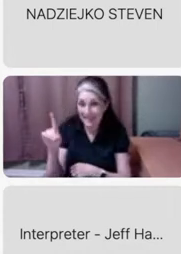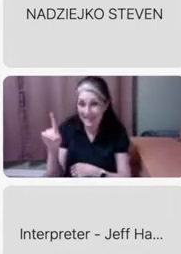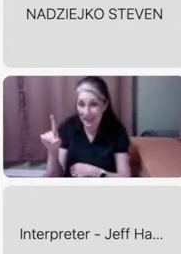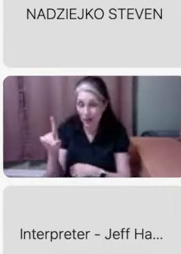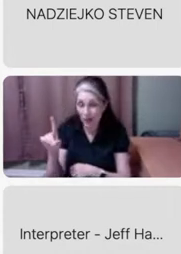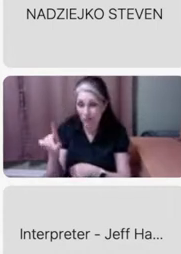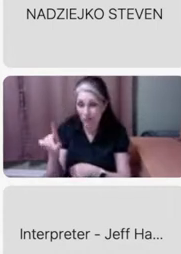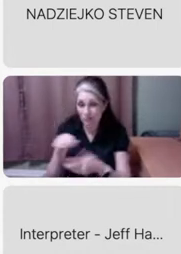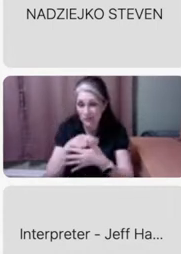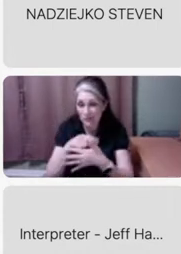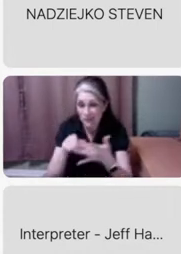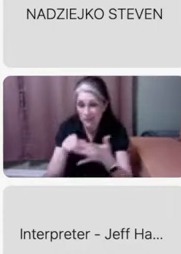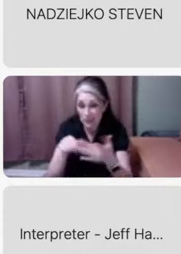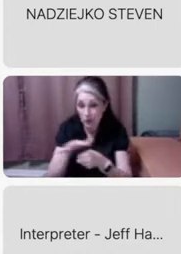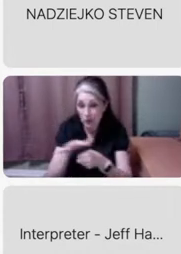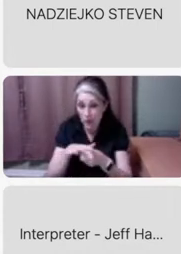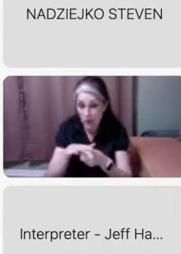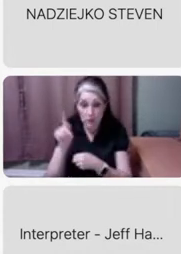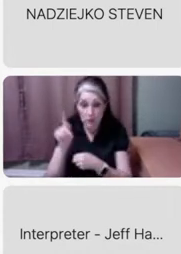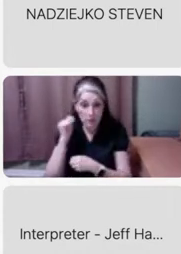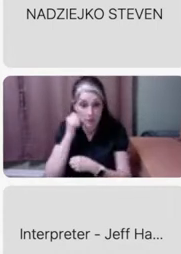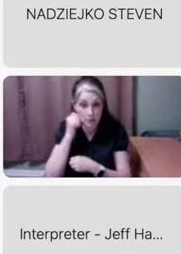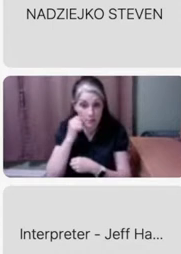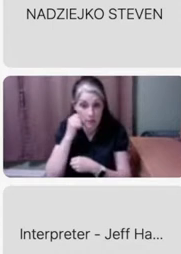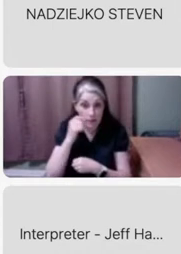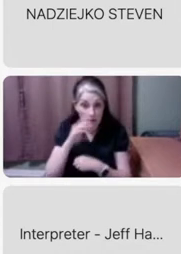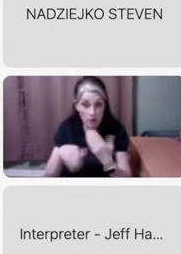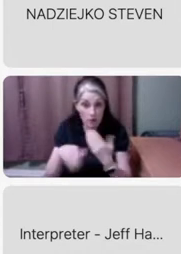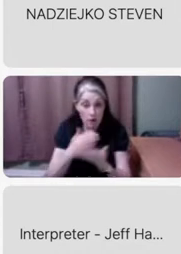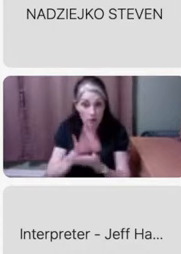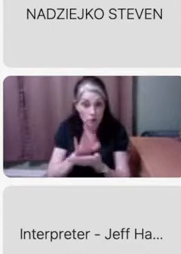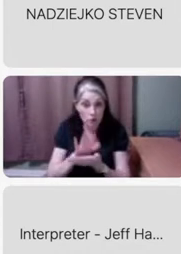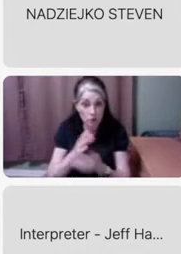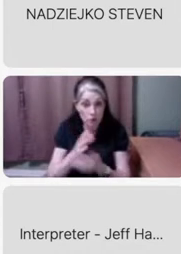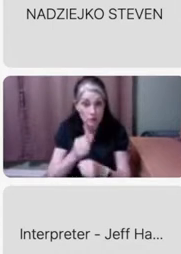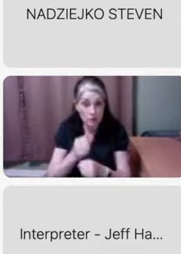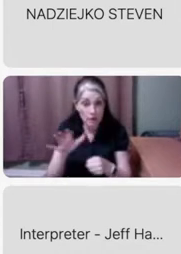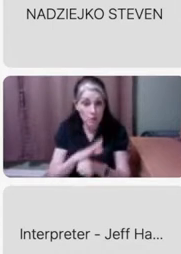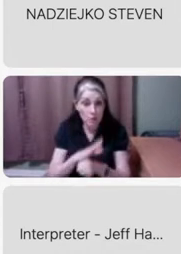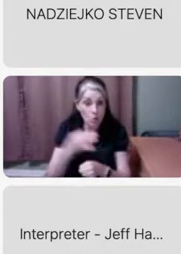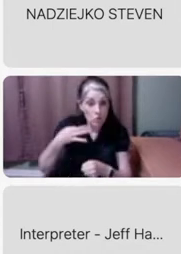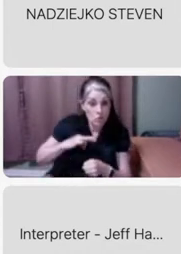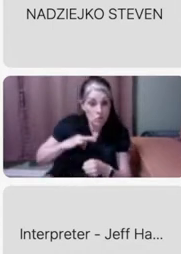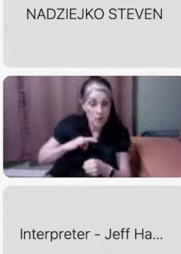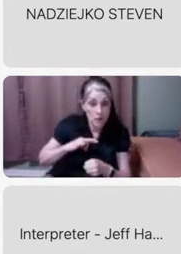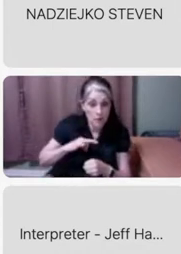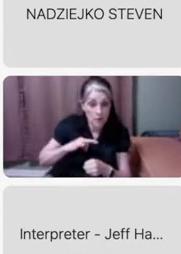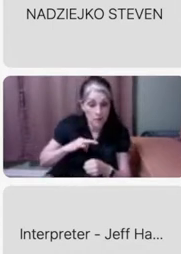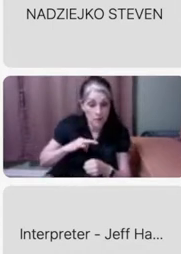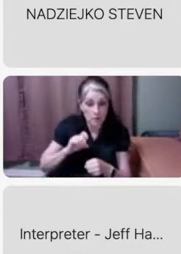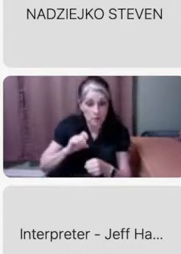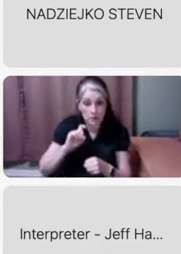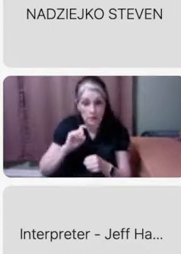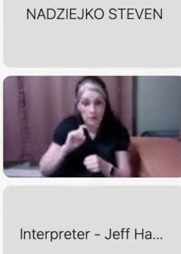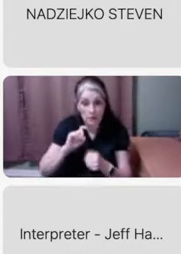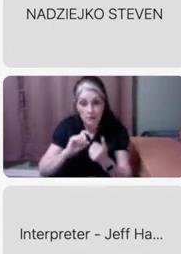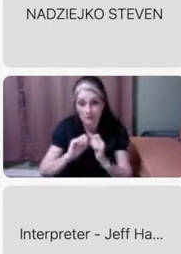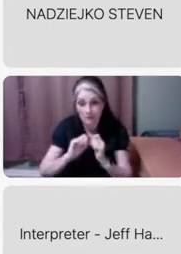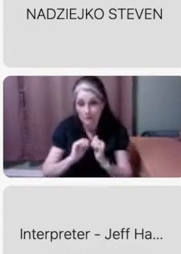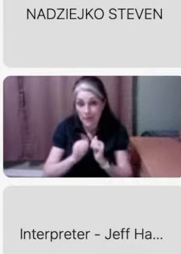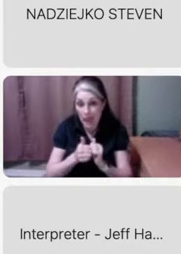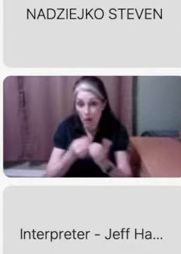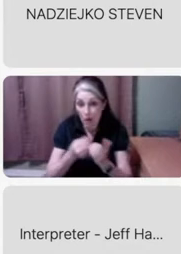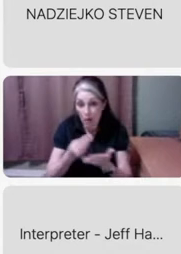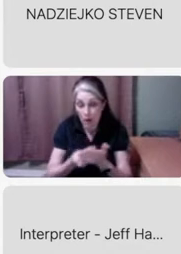in temecula all schools get full credit for that's how we're going to raise those numbers they get full credit for